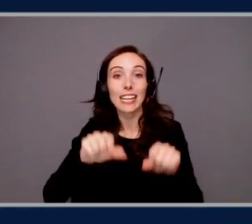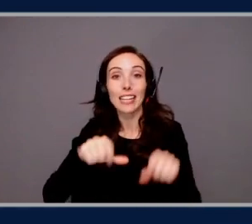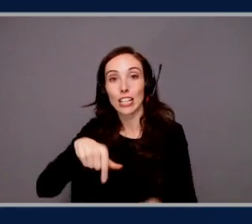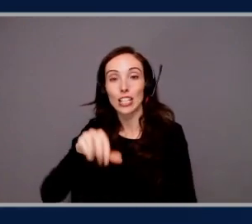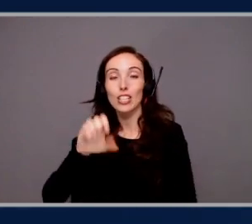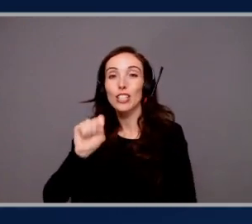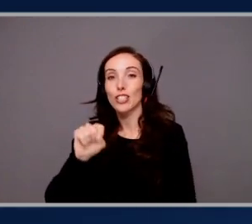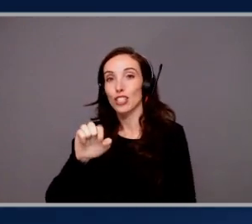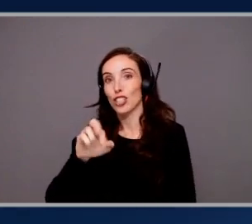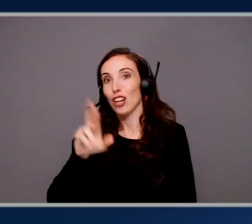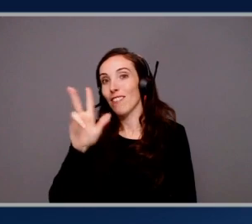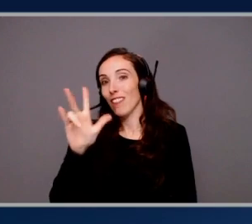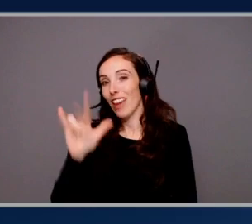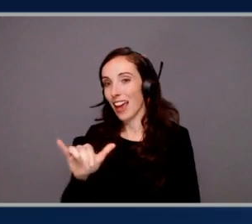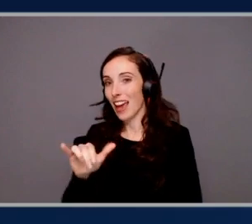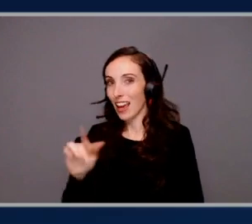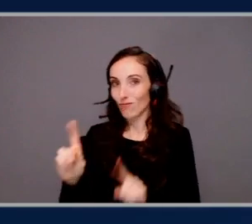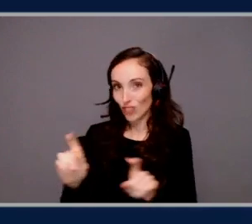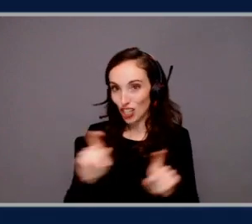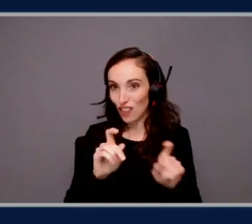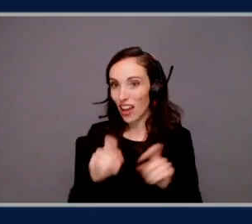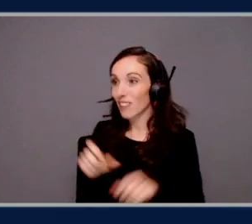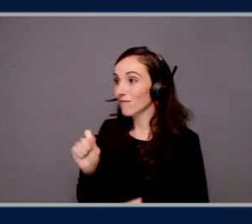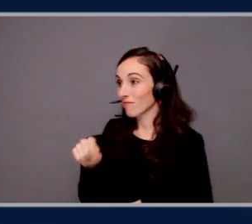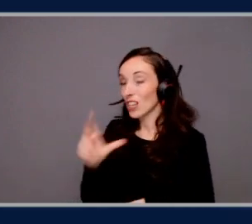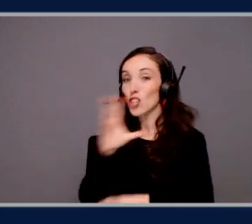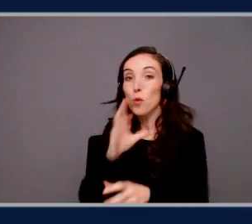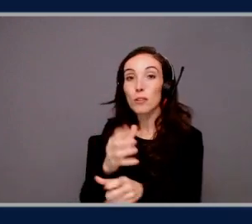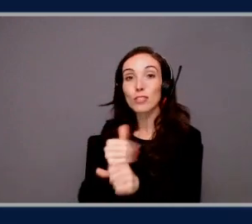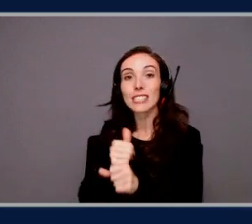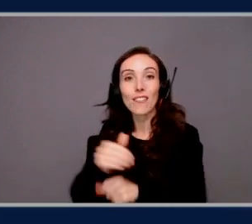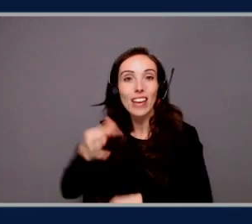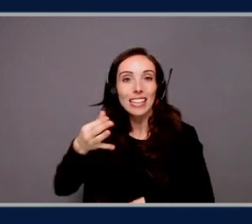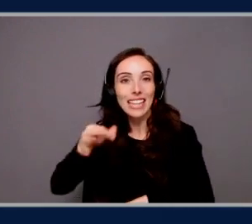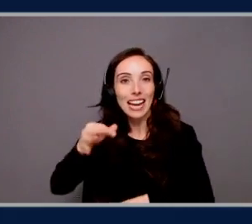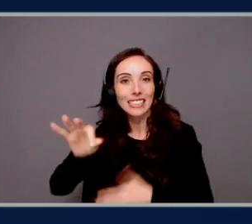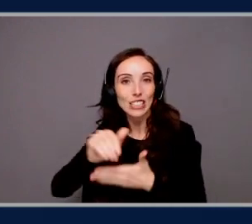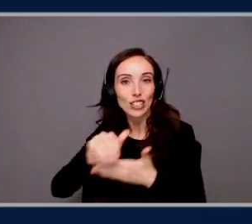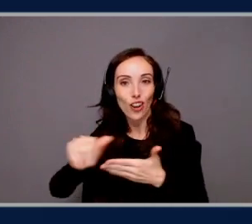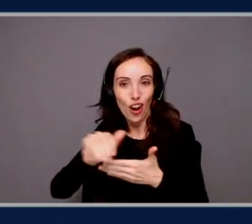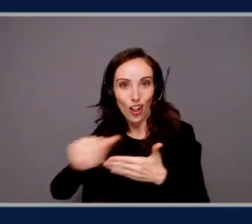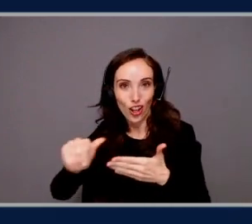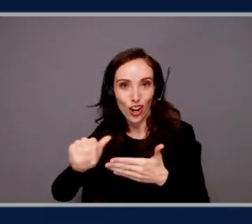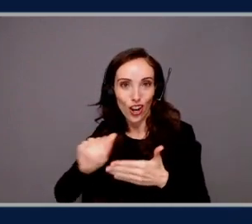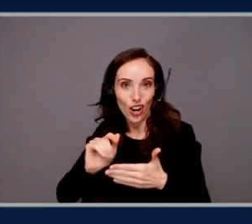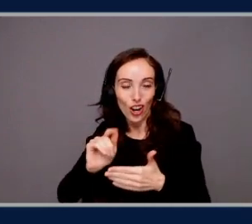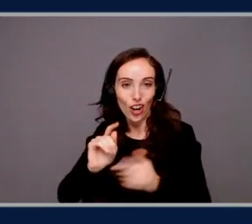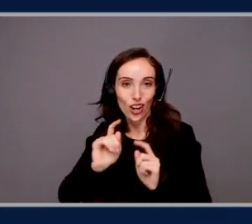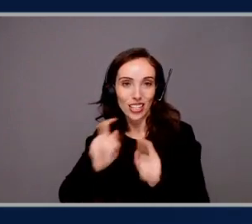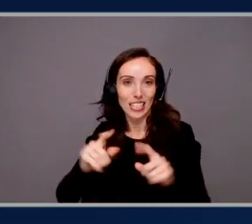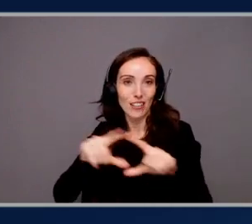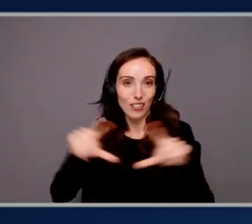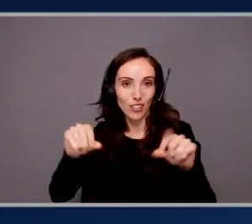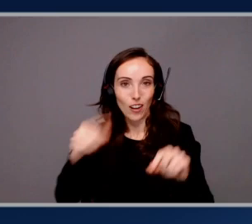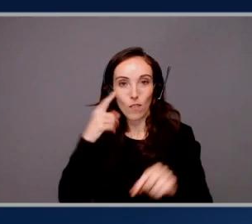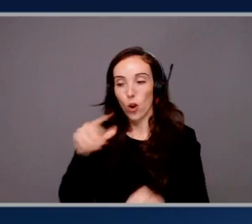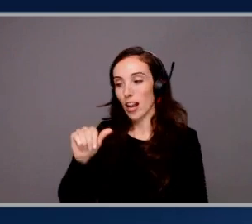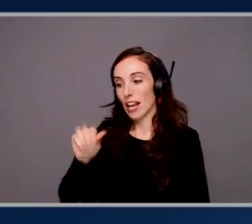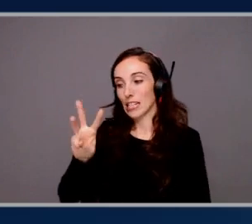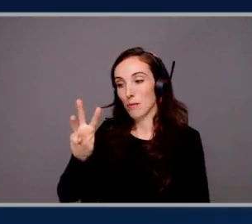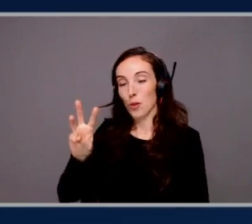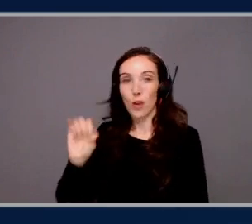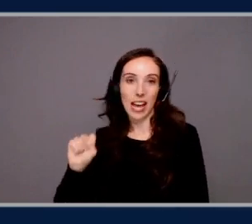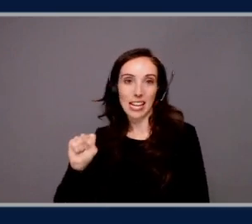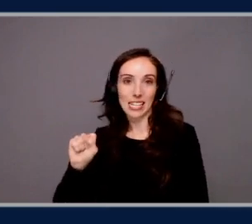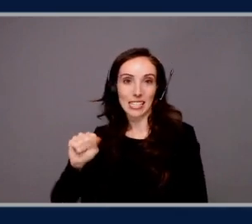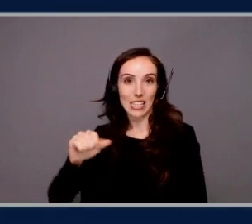first 100 survey takers, you will be getting a $19 gift certificate for AWS credits. I think that's worth it. I think they should